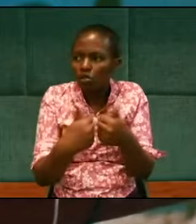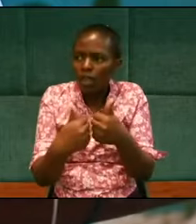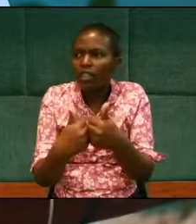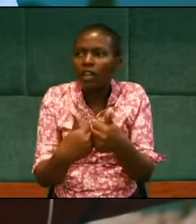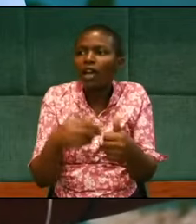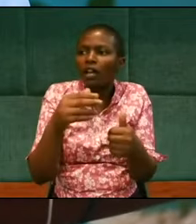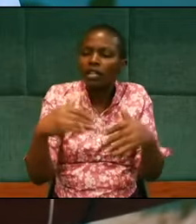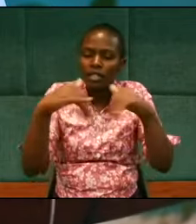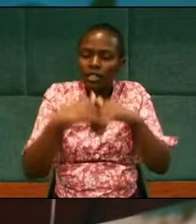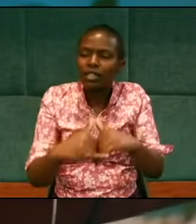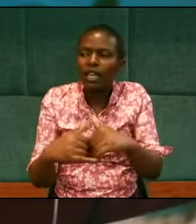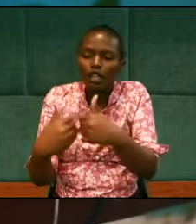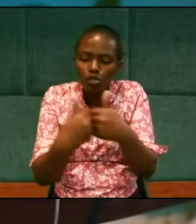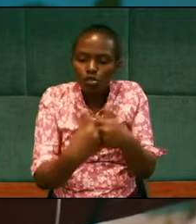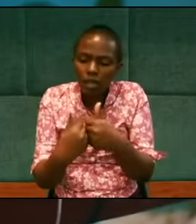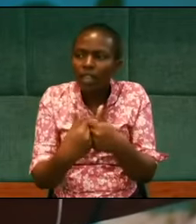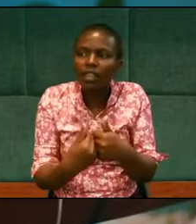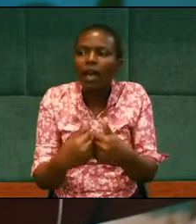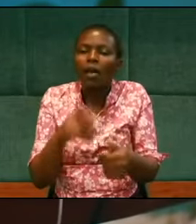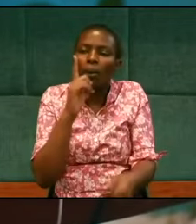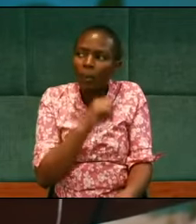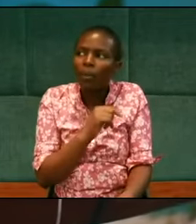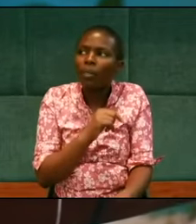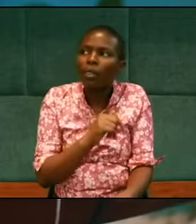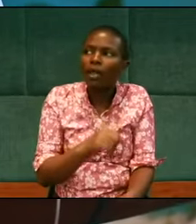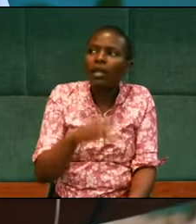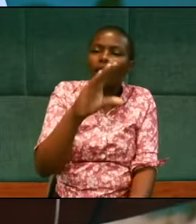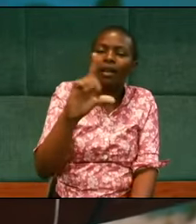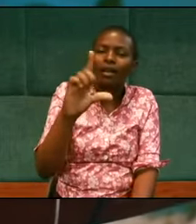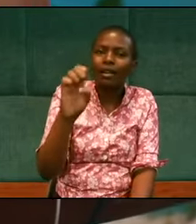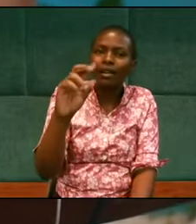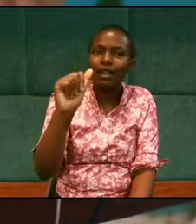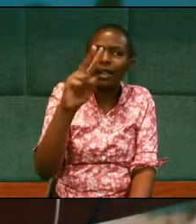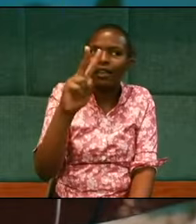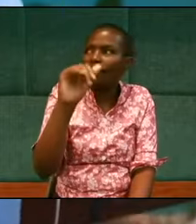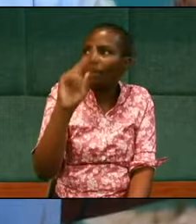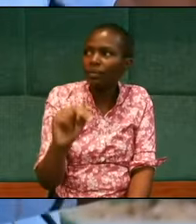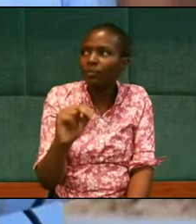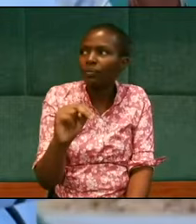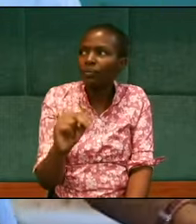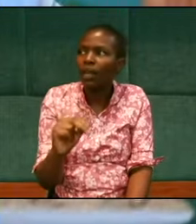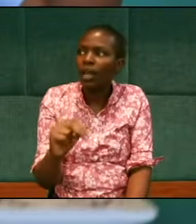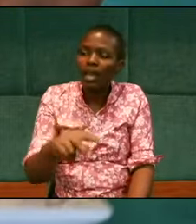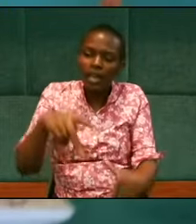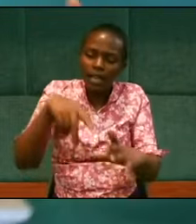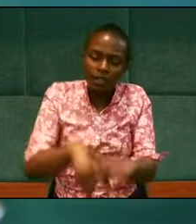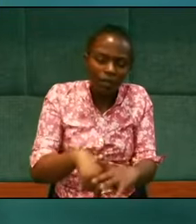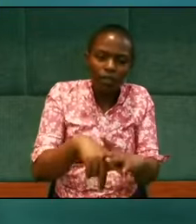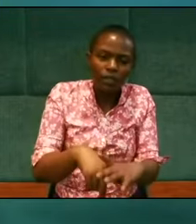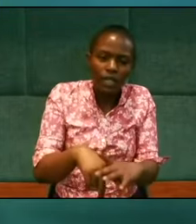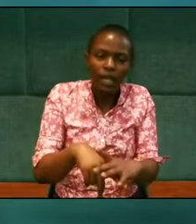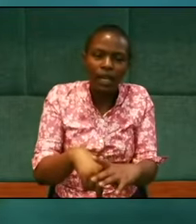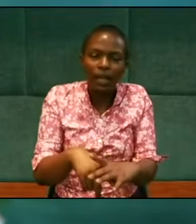Cleaving involves unwavering loyalty to one's marital partner. No flirting, no sex with